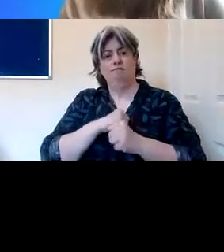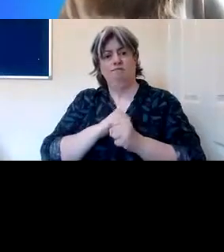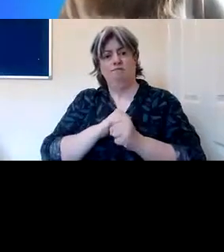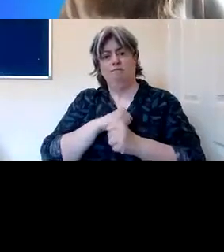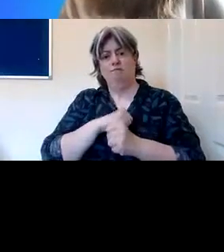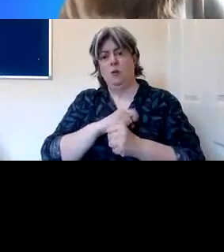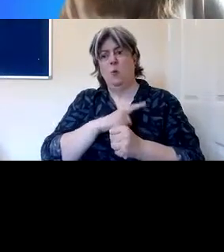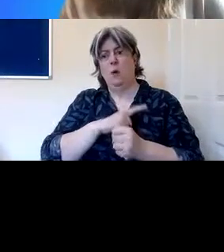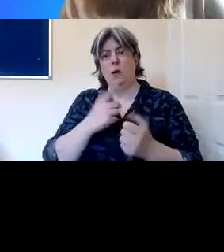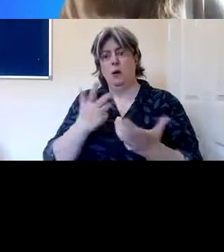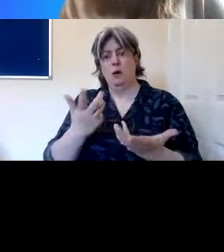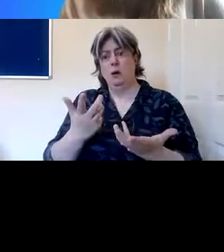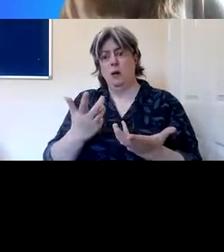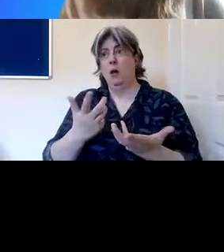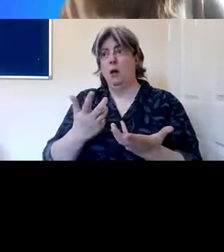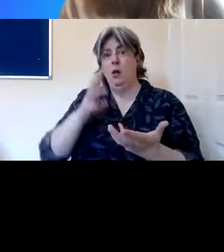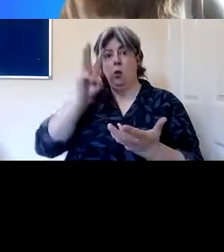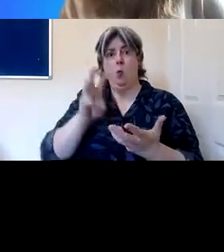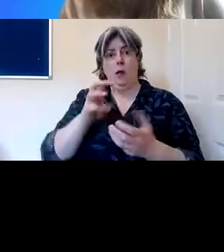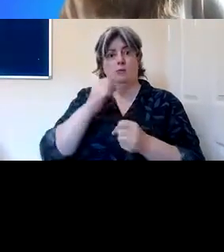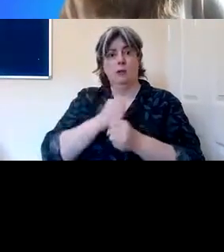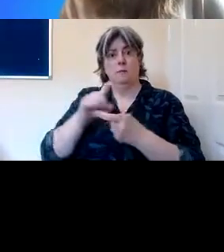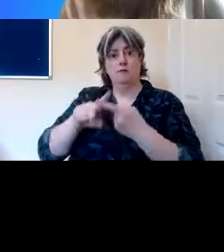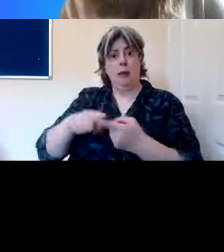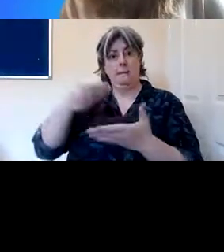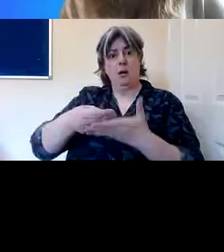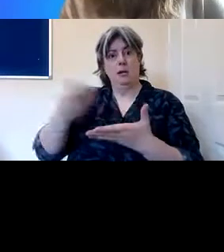that we receive from the UK Government, and the UK Government's funding